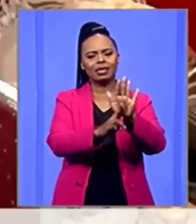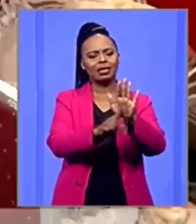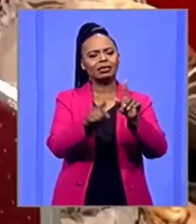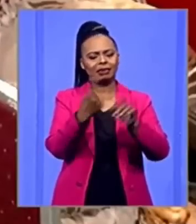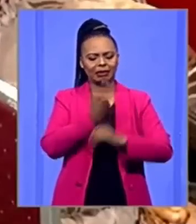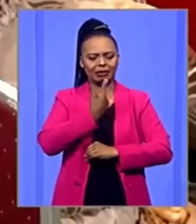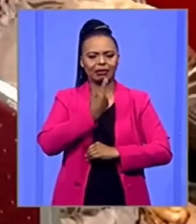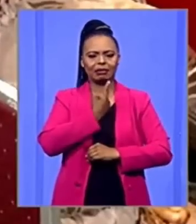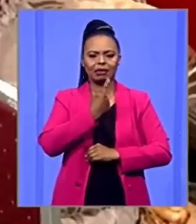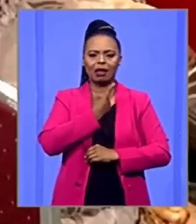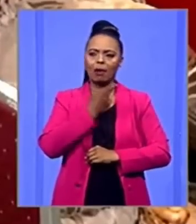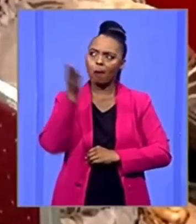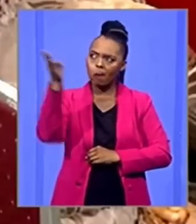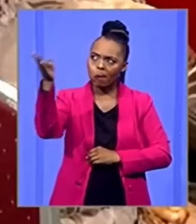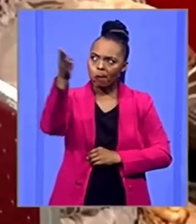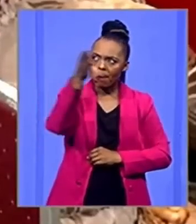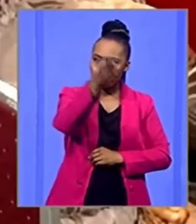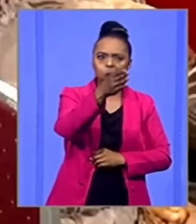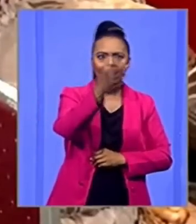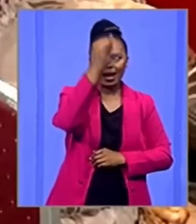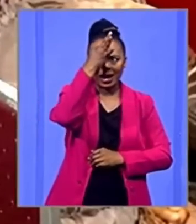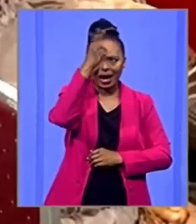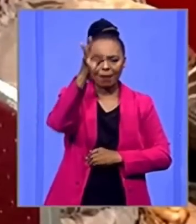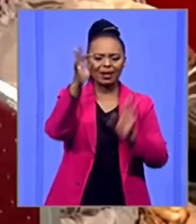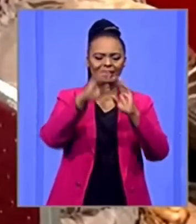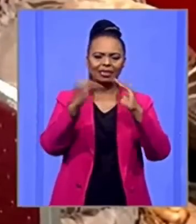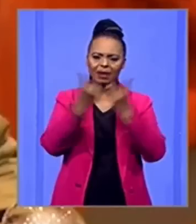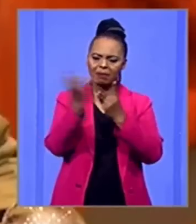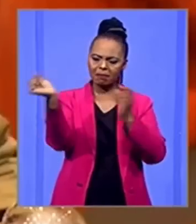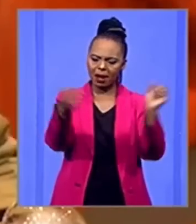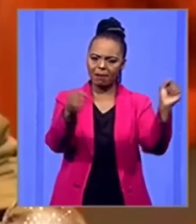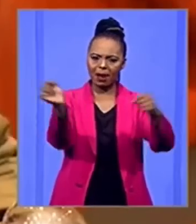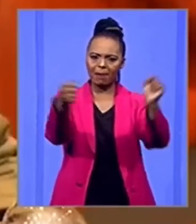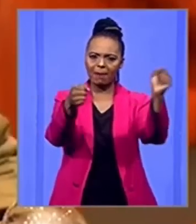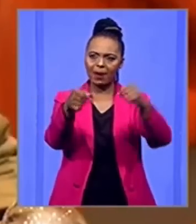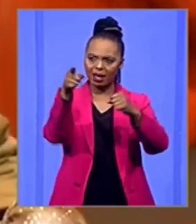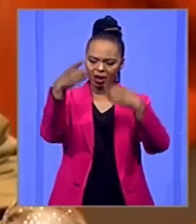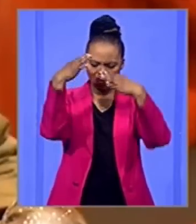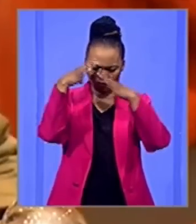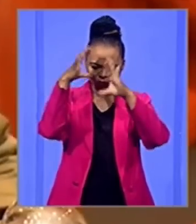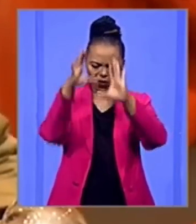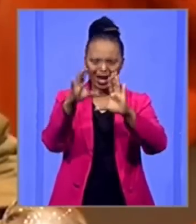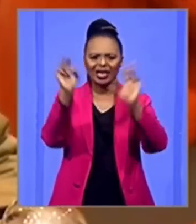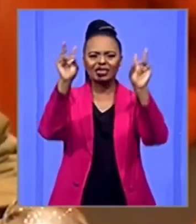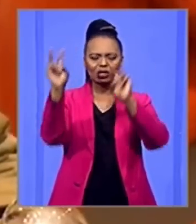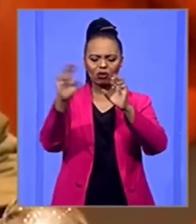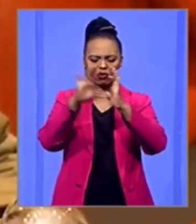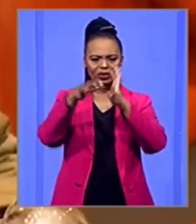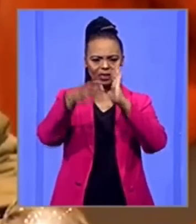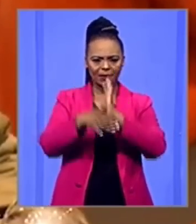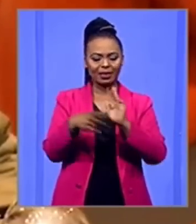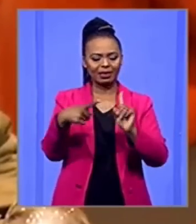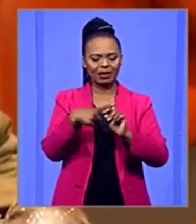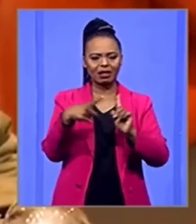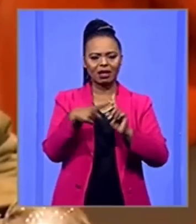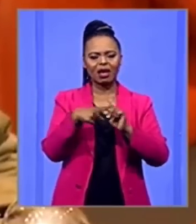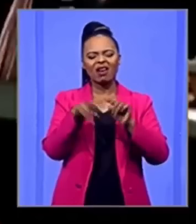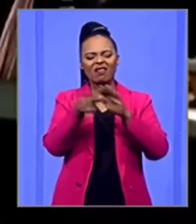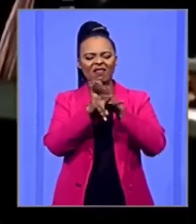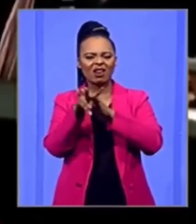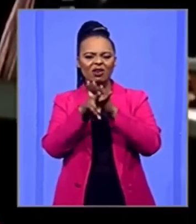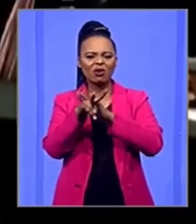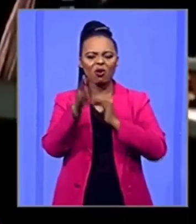mmusong go sebetsana le ditaba tsa batho ba nang le boqhwala. Beris o etsa ditshwantsho tsa dibaeskopo mme o qadile ka selemo